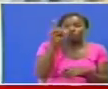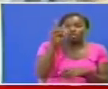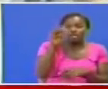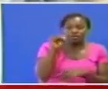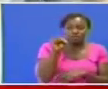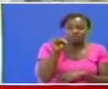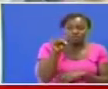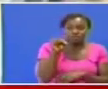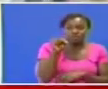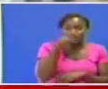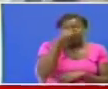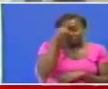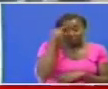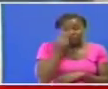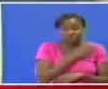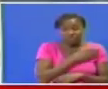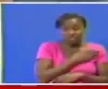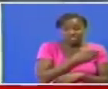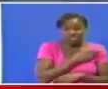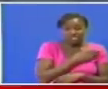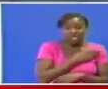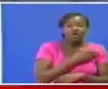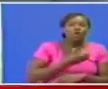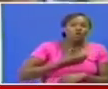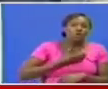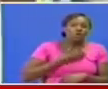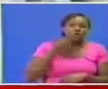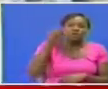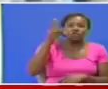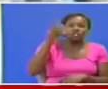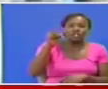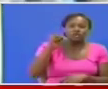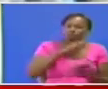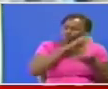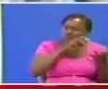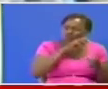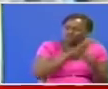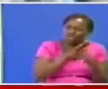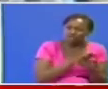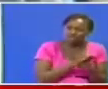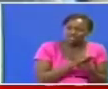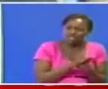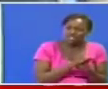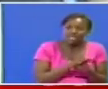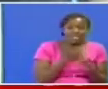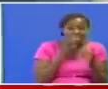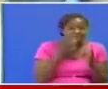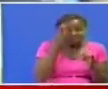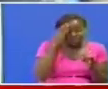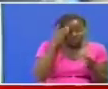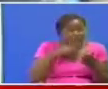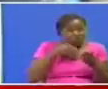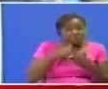Kenya, because our friends were Limiliki ODM, and there was a lot of confusion. Had we known what was lying